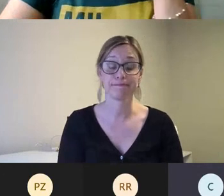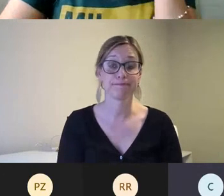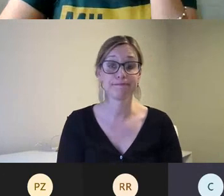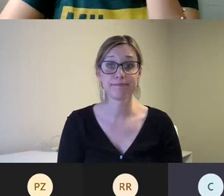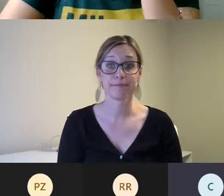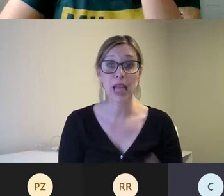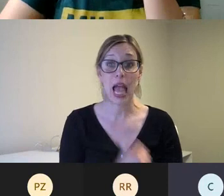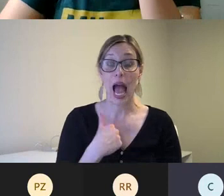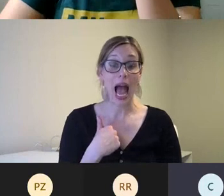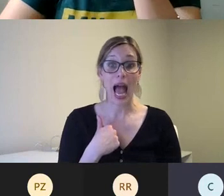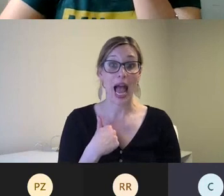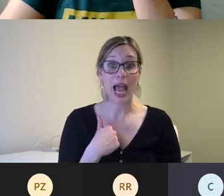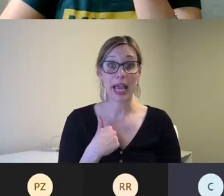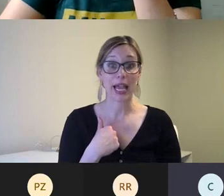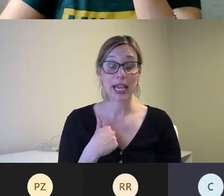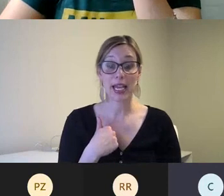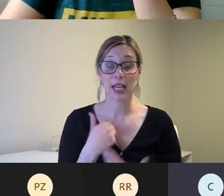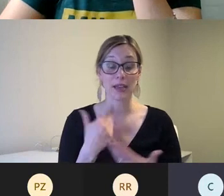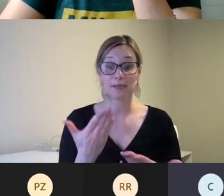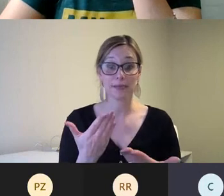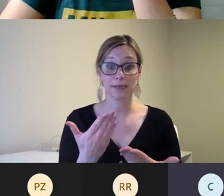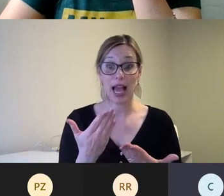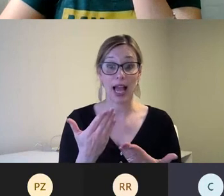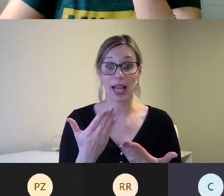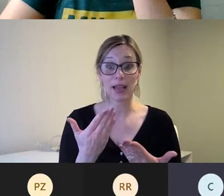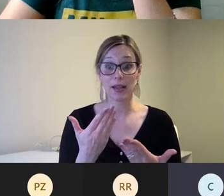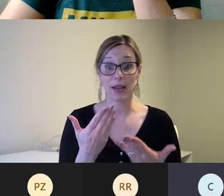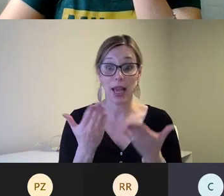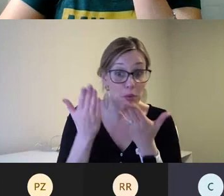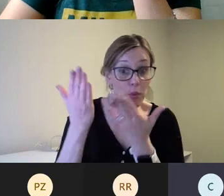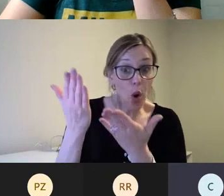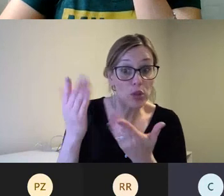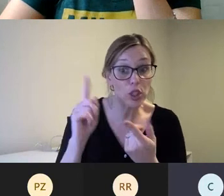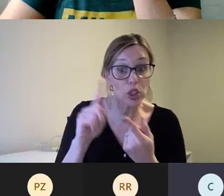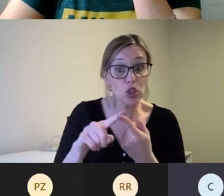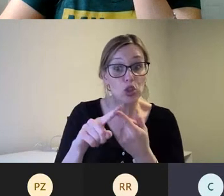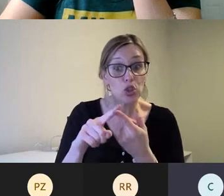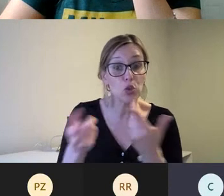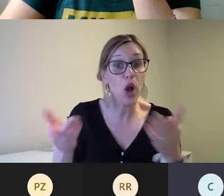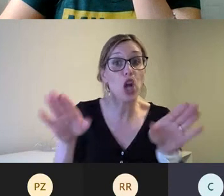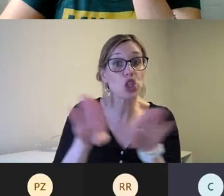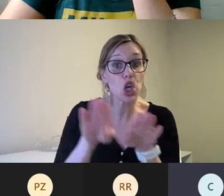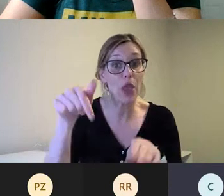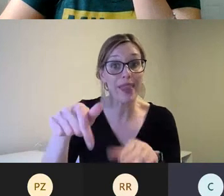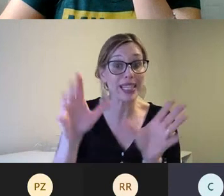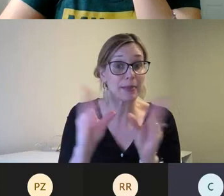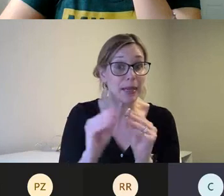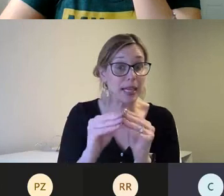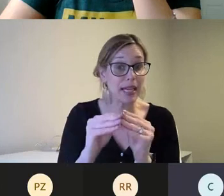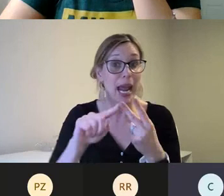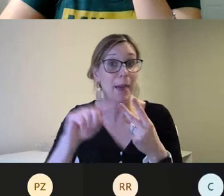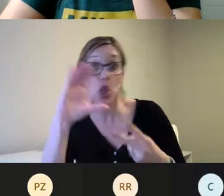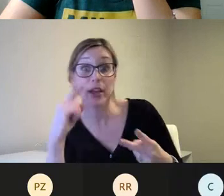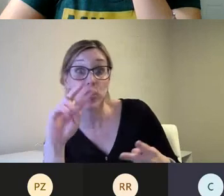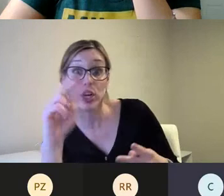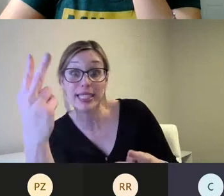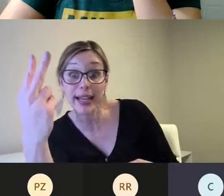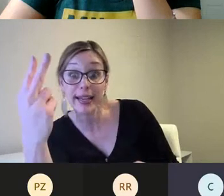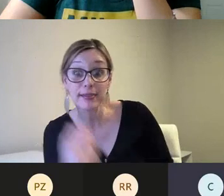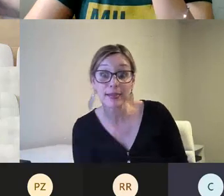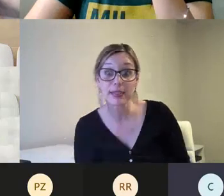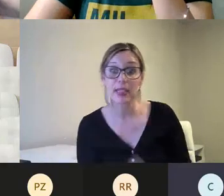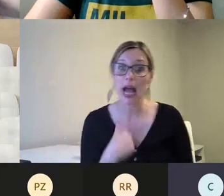I move to adjourn this meeting unless anyone else has anything else to say, and I'm looking for a second.